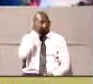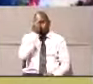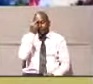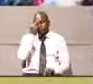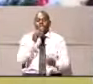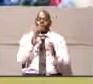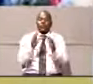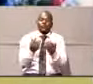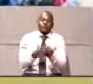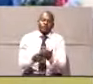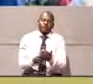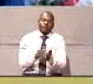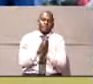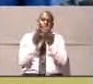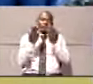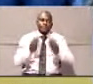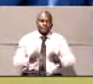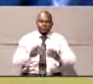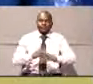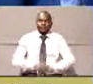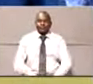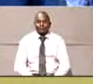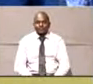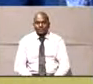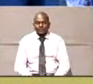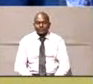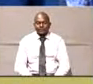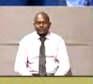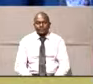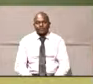Uganda. Abdu Nasili Luwama for UBC News.